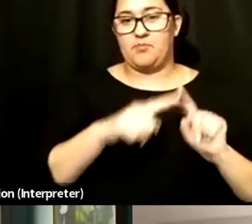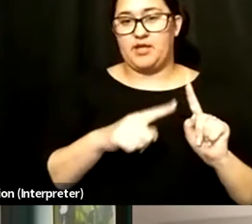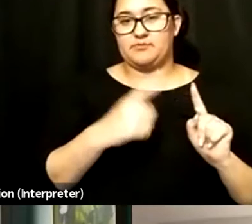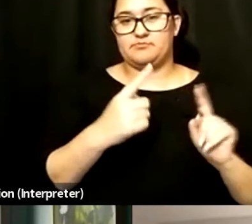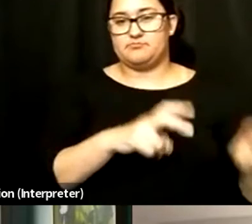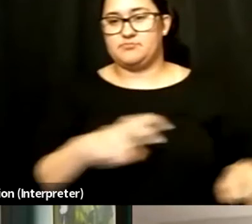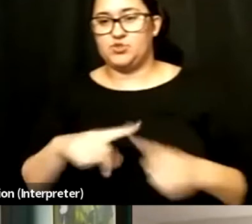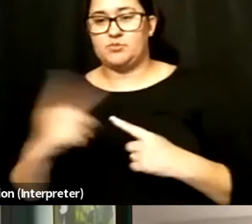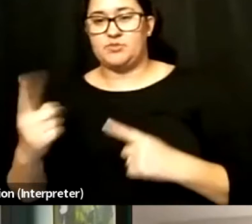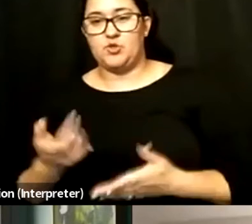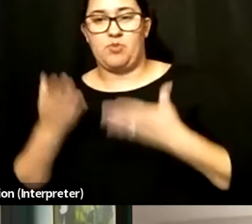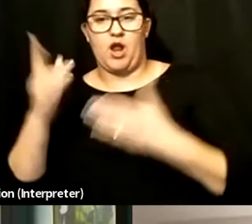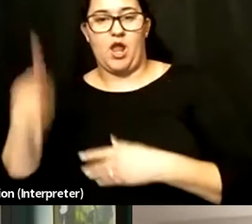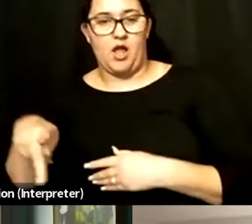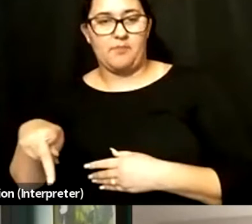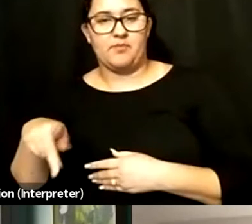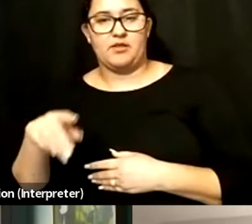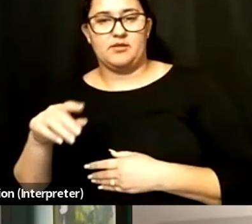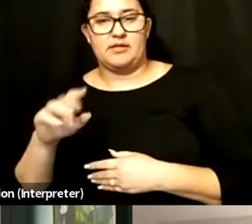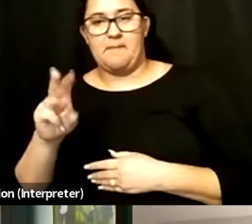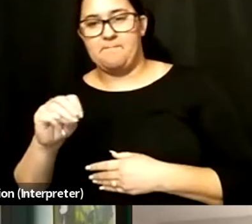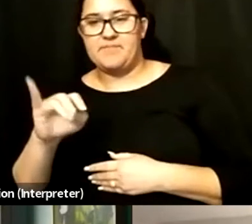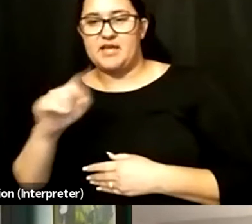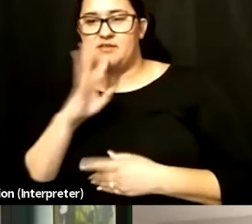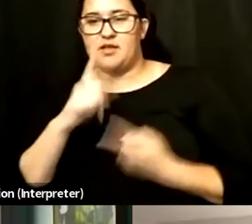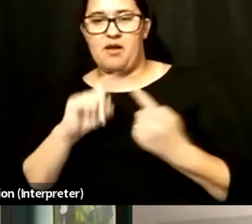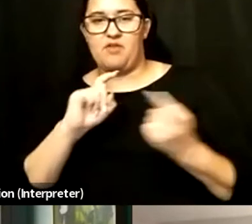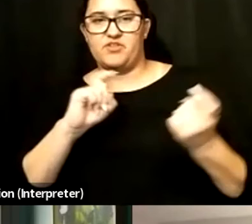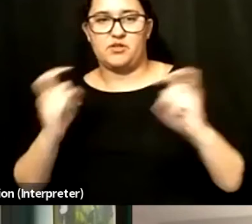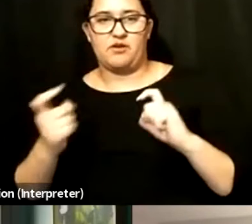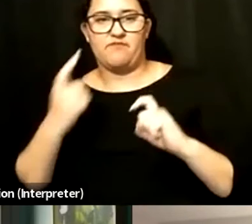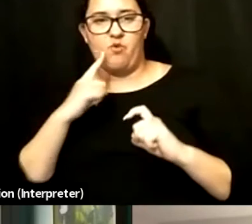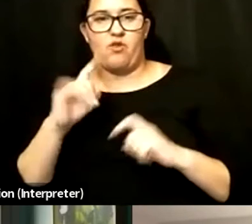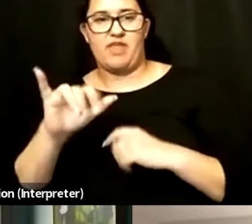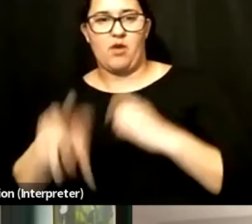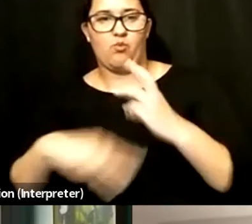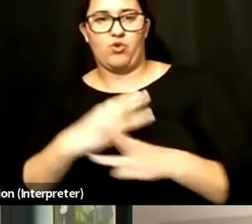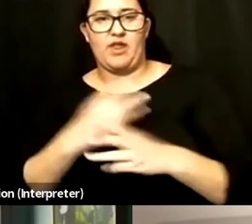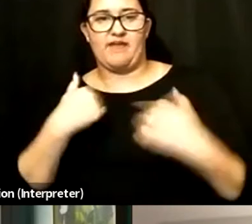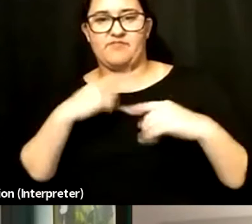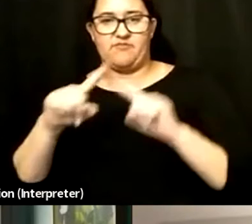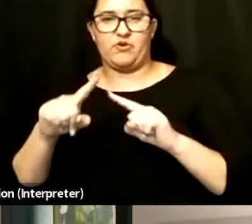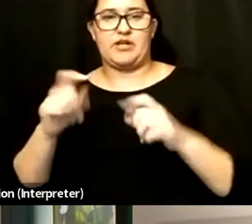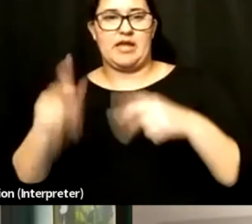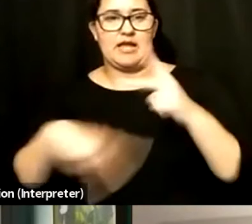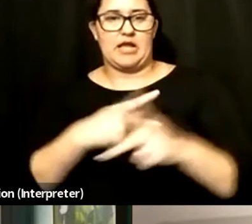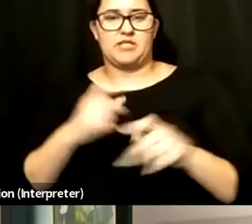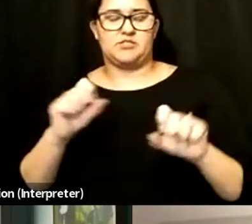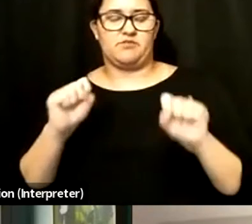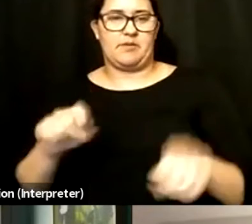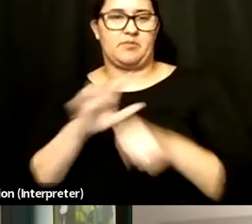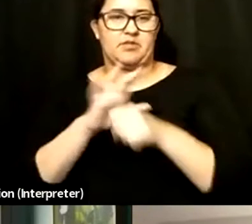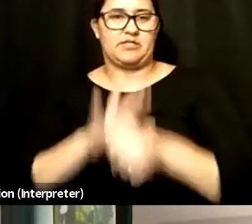minutes ago, Mia, was kind of the adapted parasport world and different forms of ableism that we find in that space.